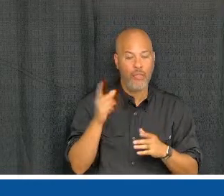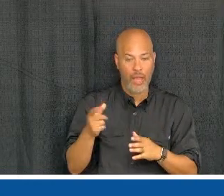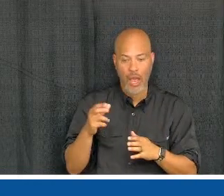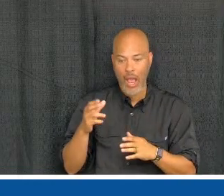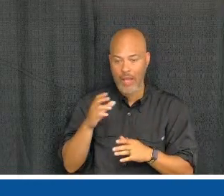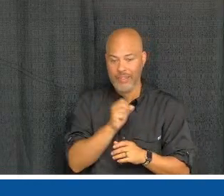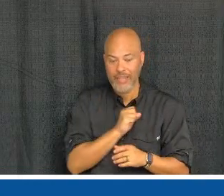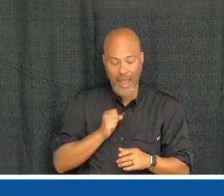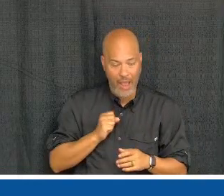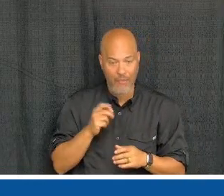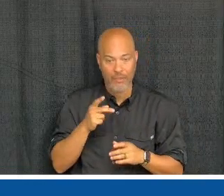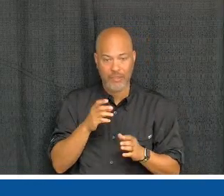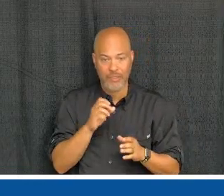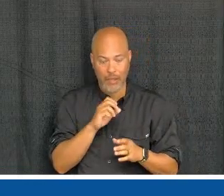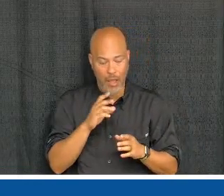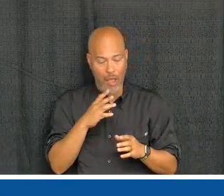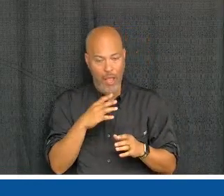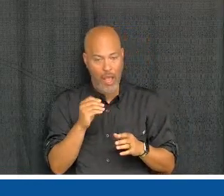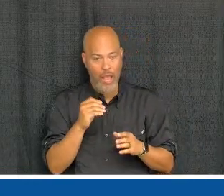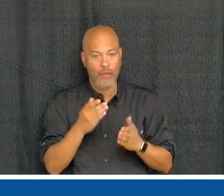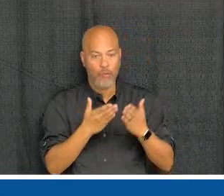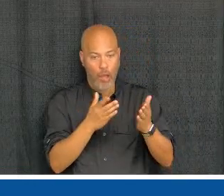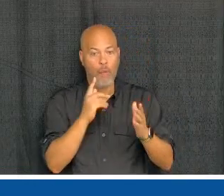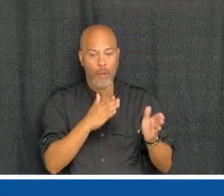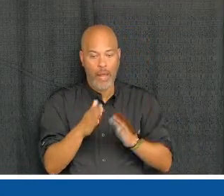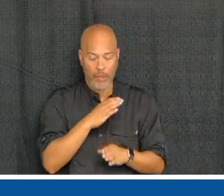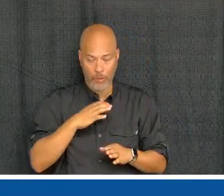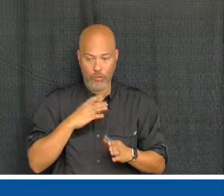against it. The Planning Commission did recommend for